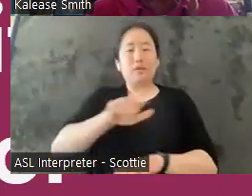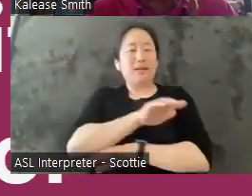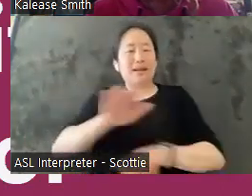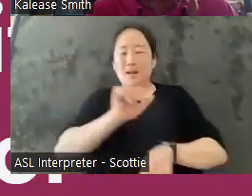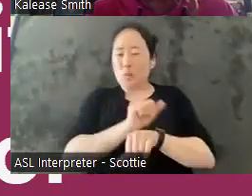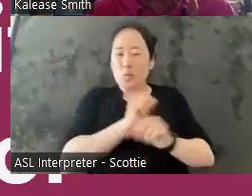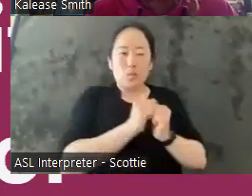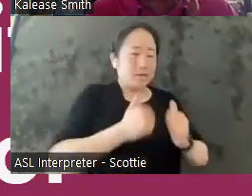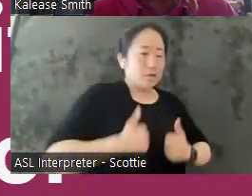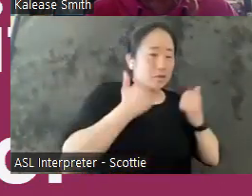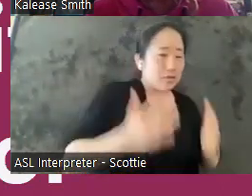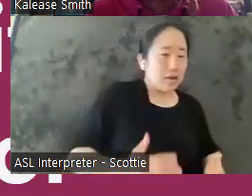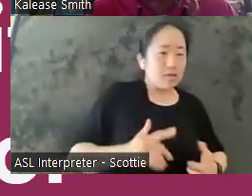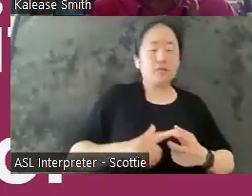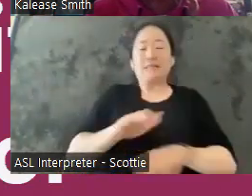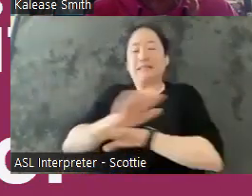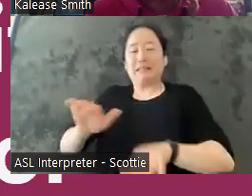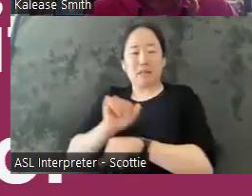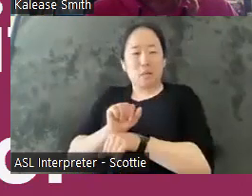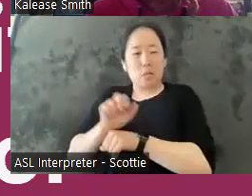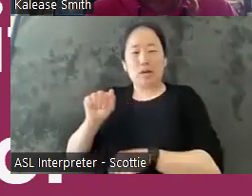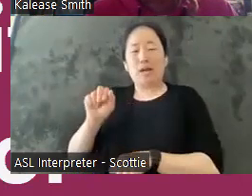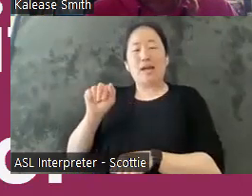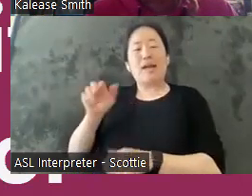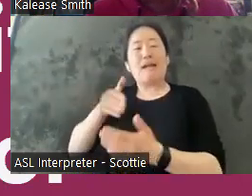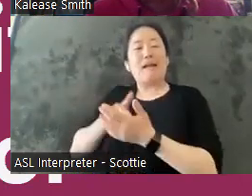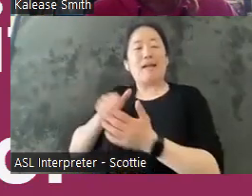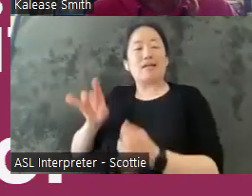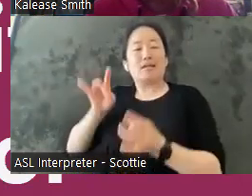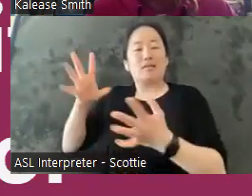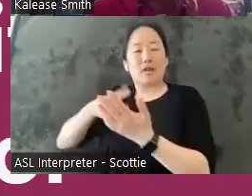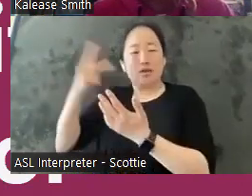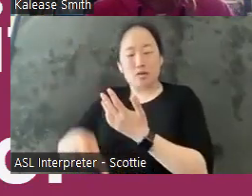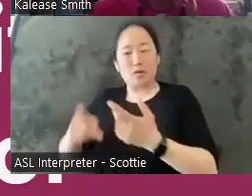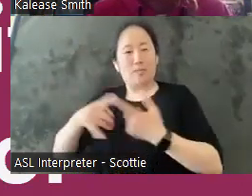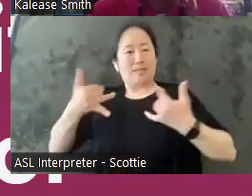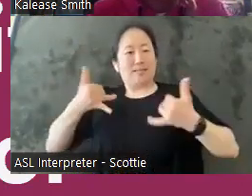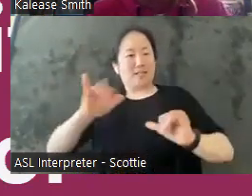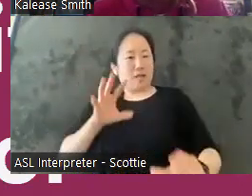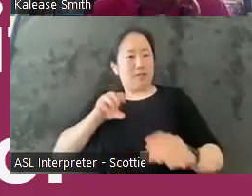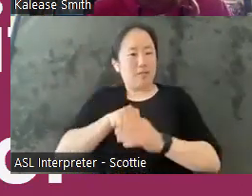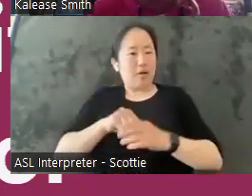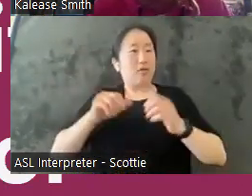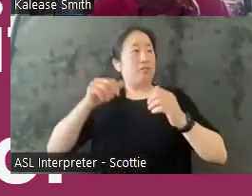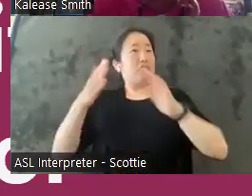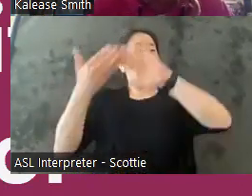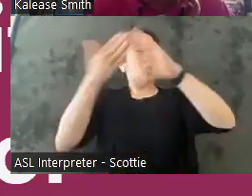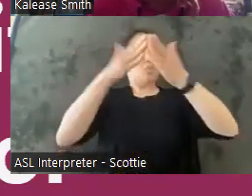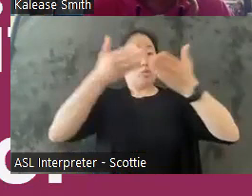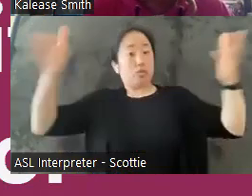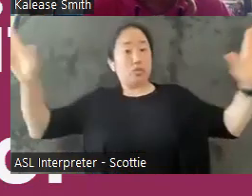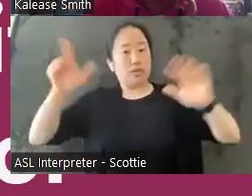still engage their community to shift to a culture of respect and consent. So I wanted to start with kind of like an